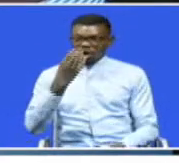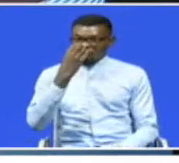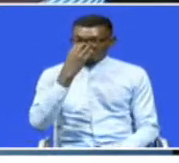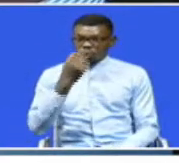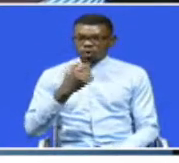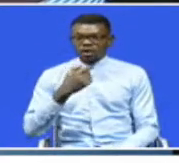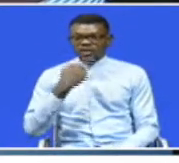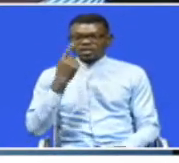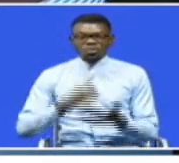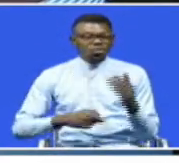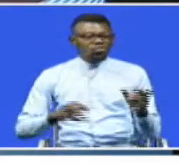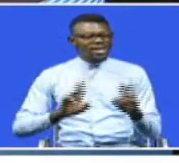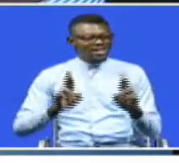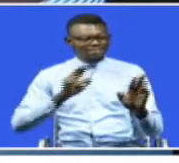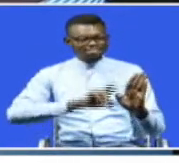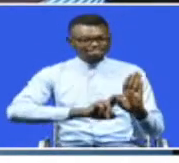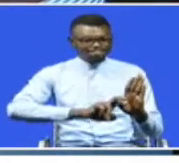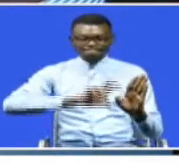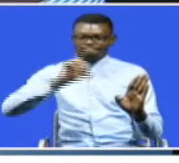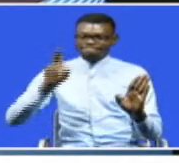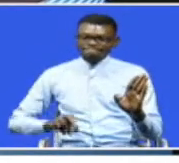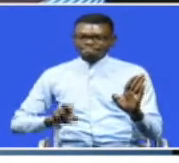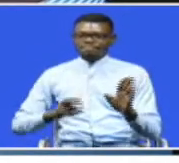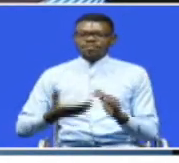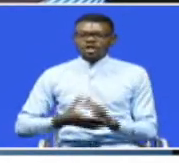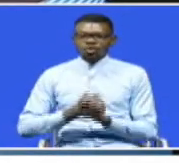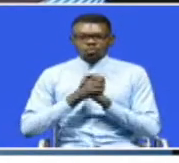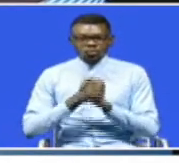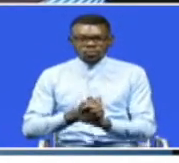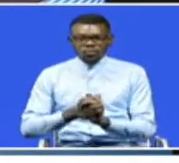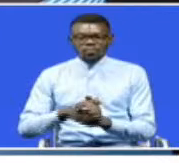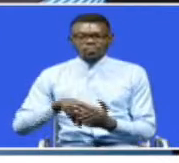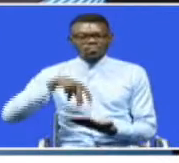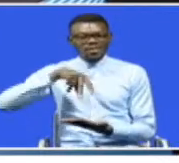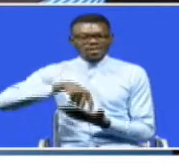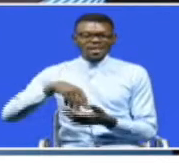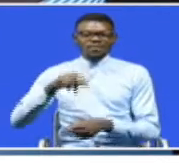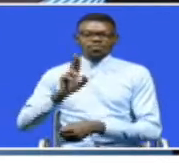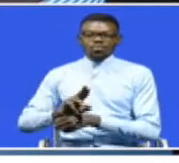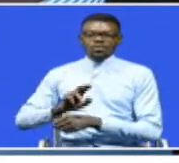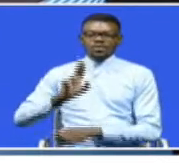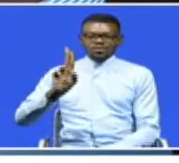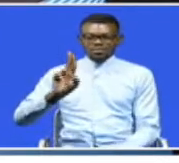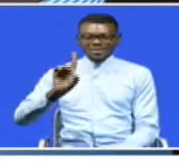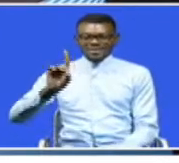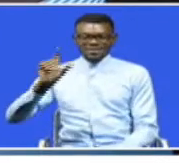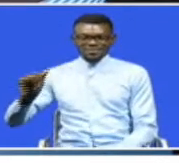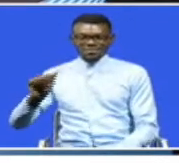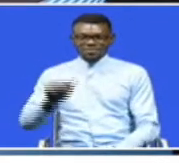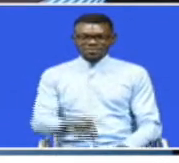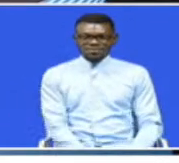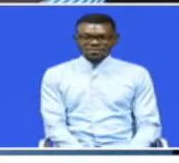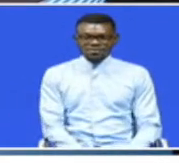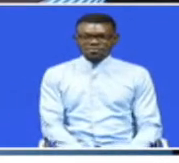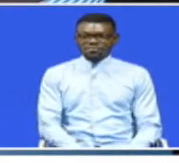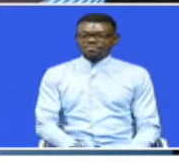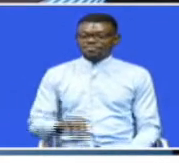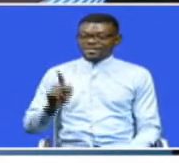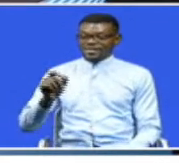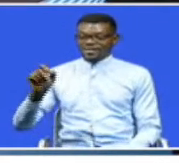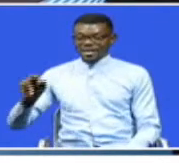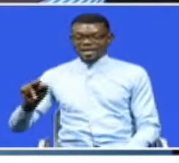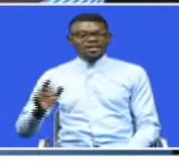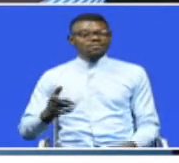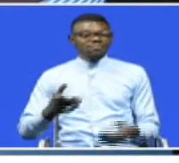the ruling Jubilee Party and contest under the United Democratic Alliance, UDA. Here's KTN News